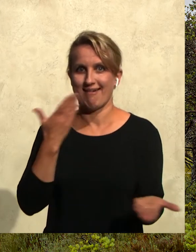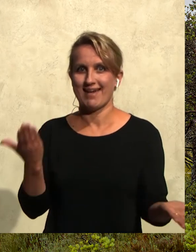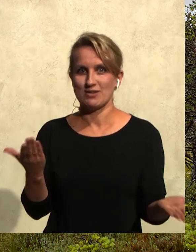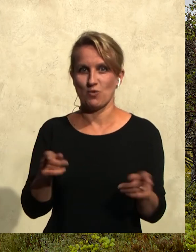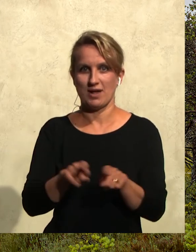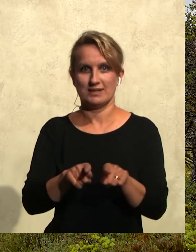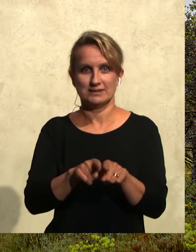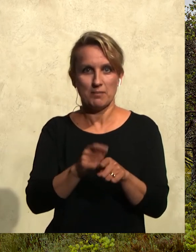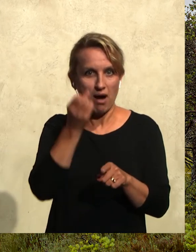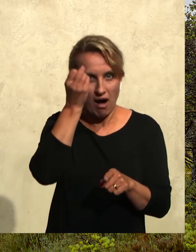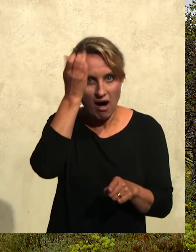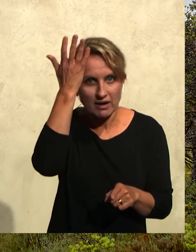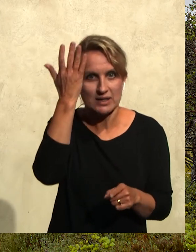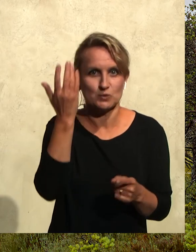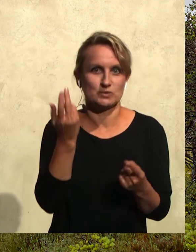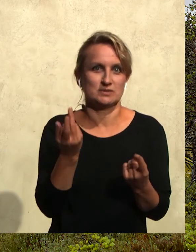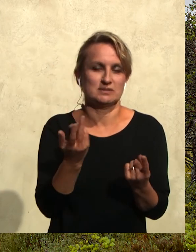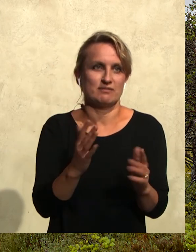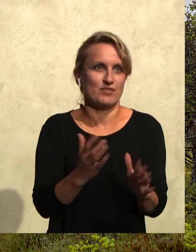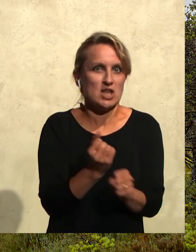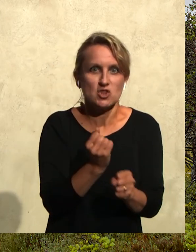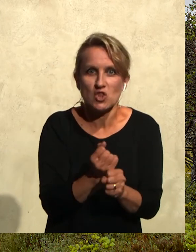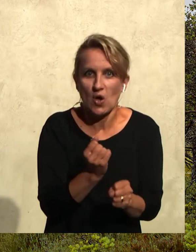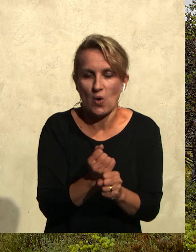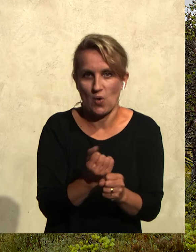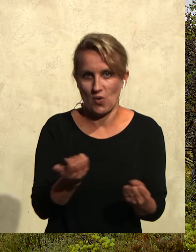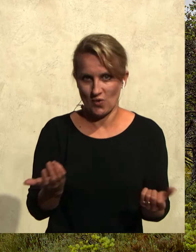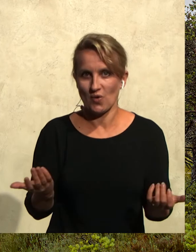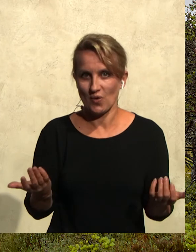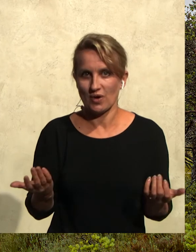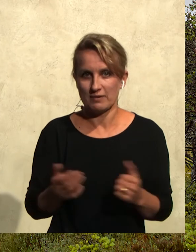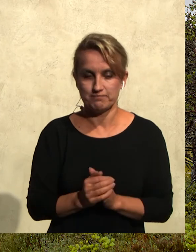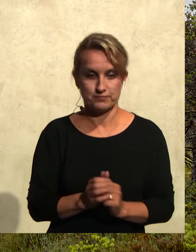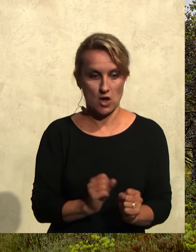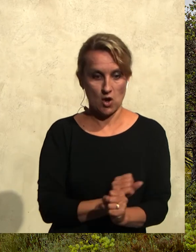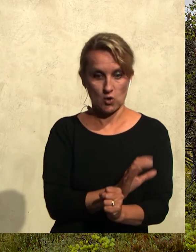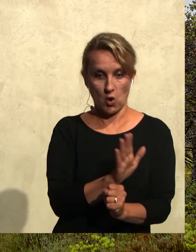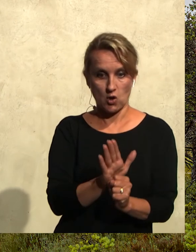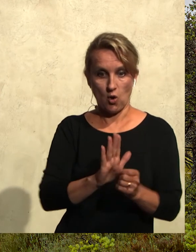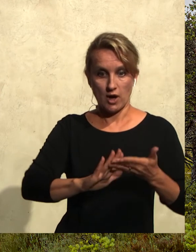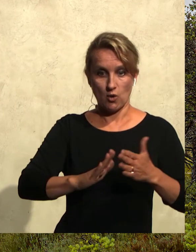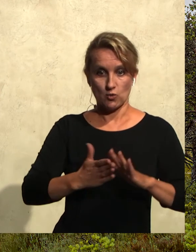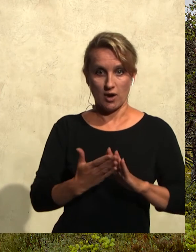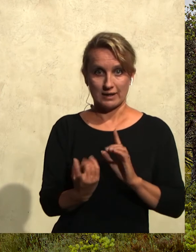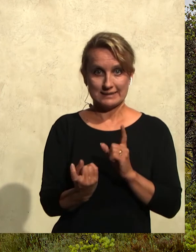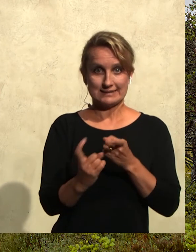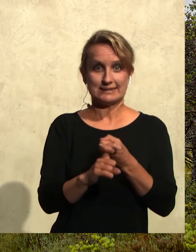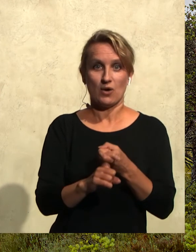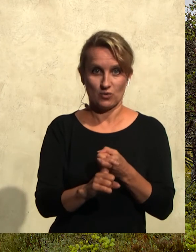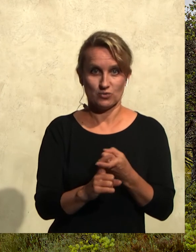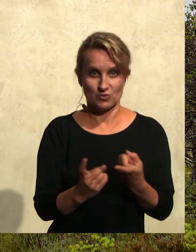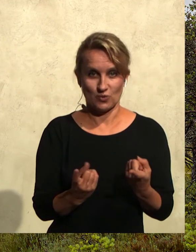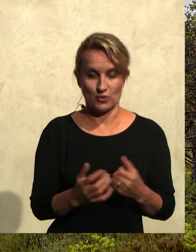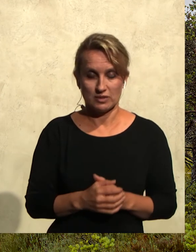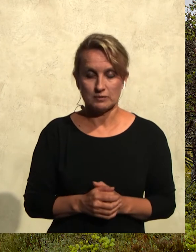So turning to the COVID situation, I'm just going to check my timing, running a bit low. So this is from